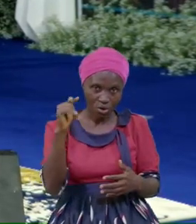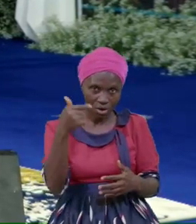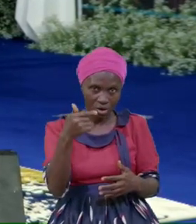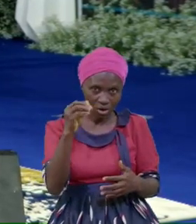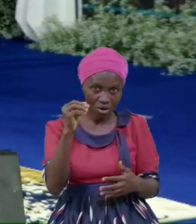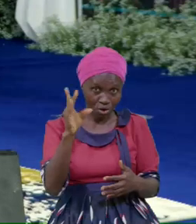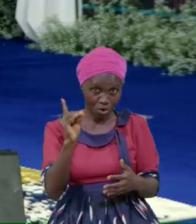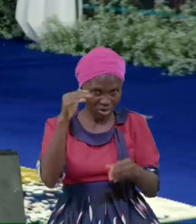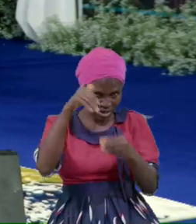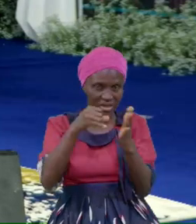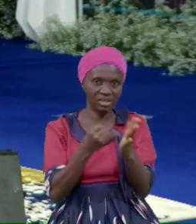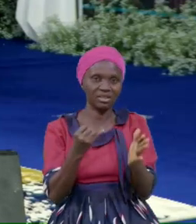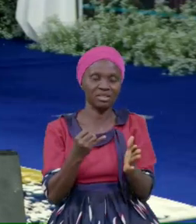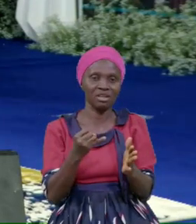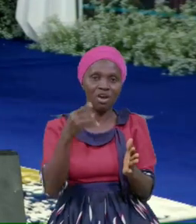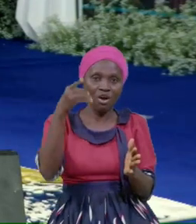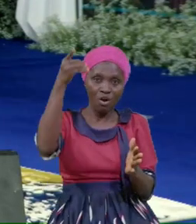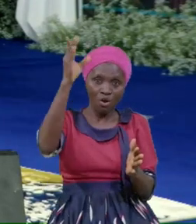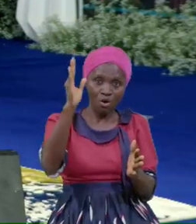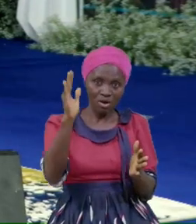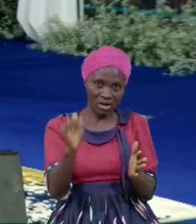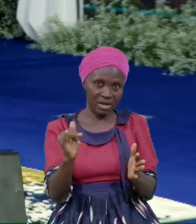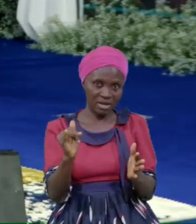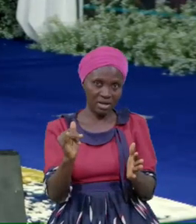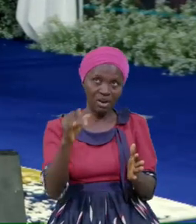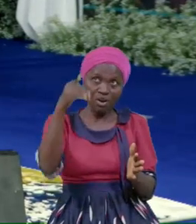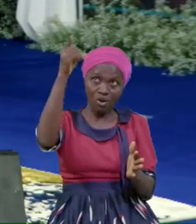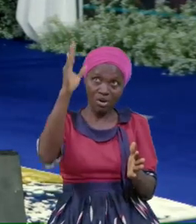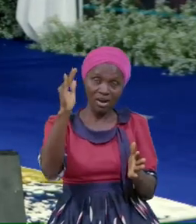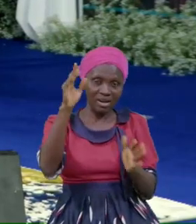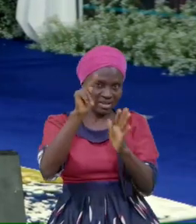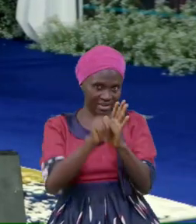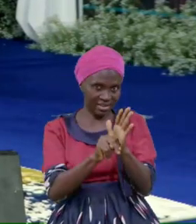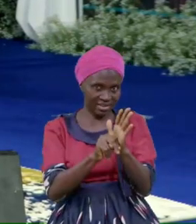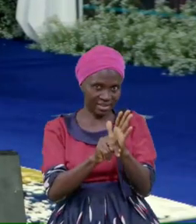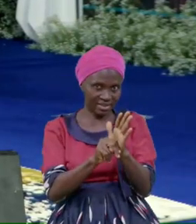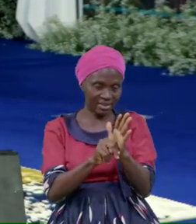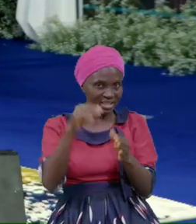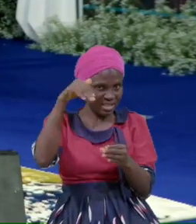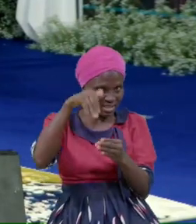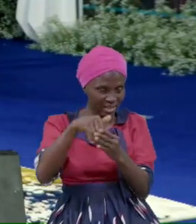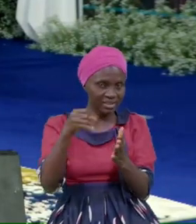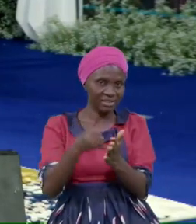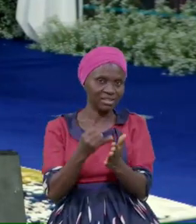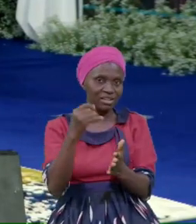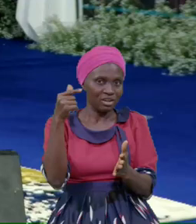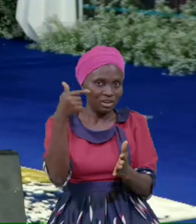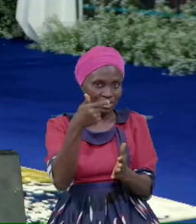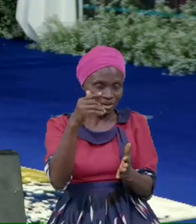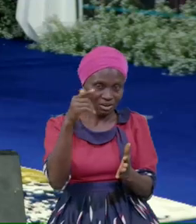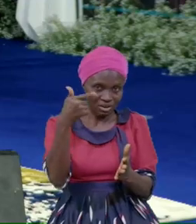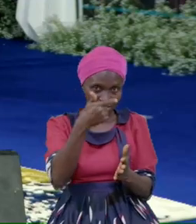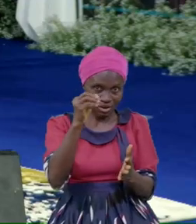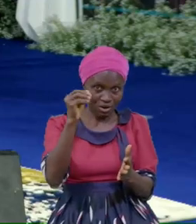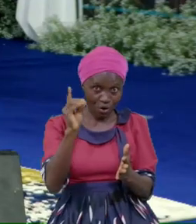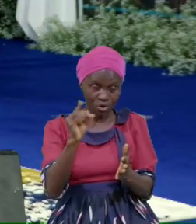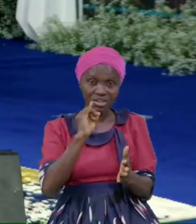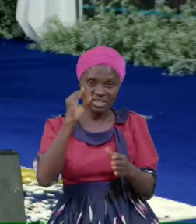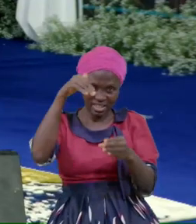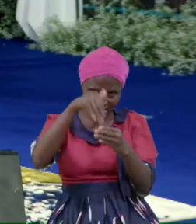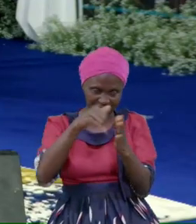There's godliness inside there. And then that means like God. But the UN, before